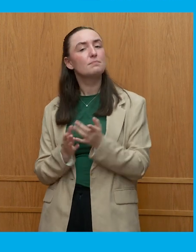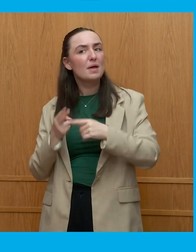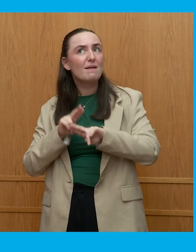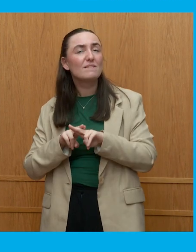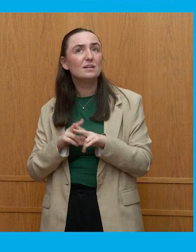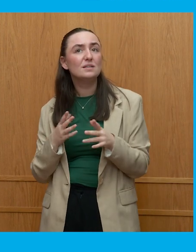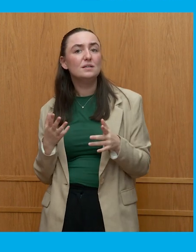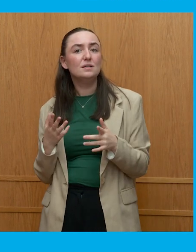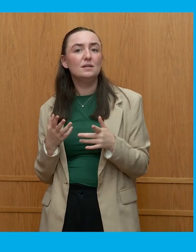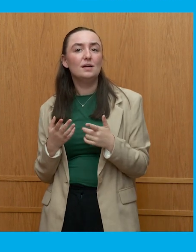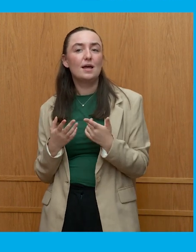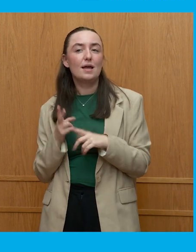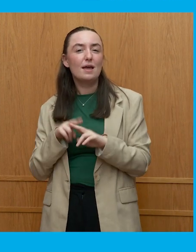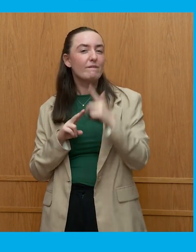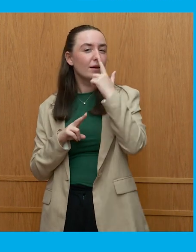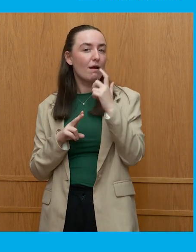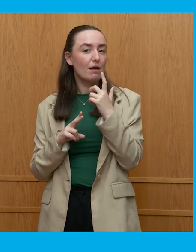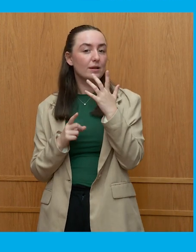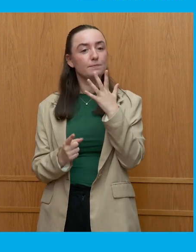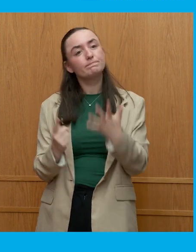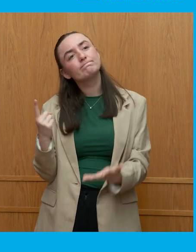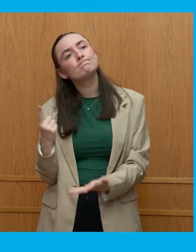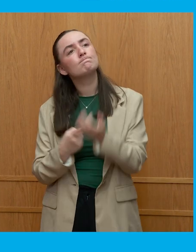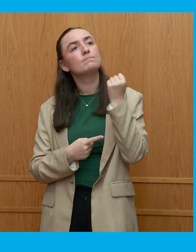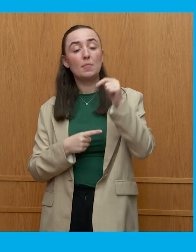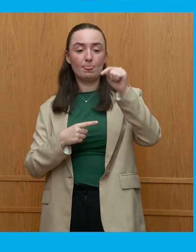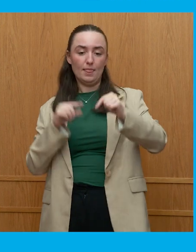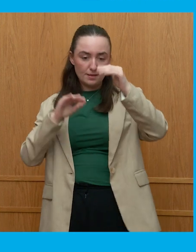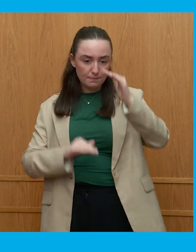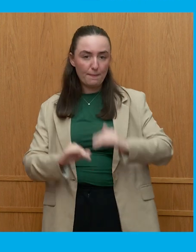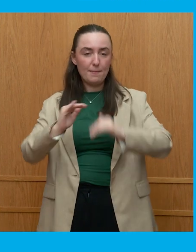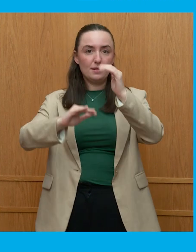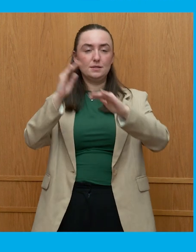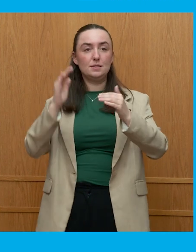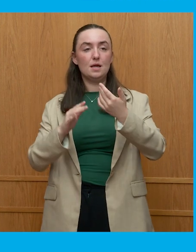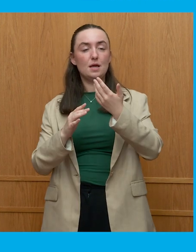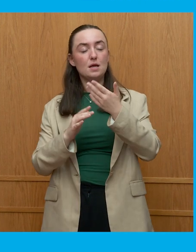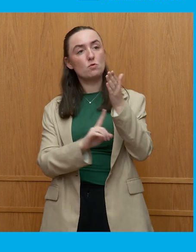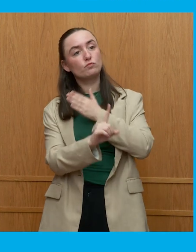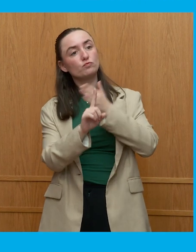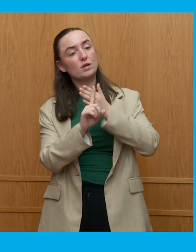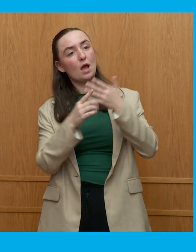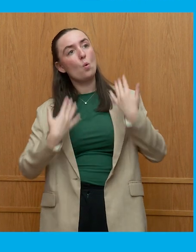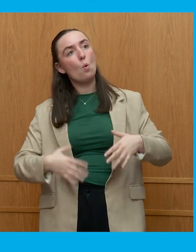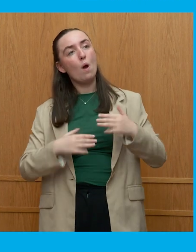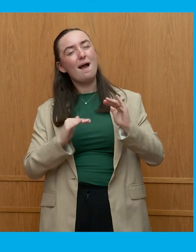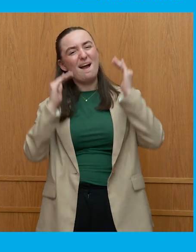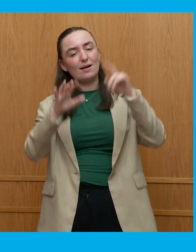if we could get to a point where the building is truly recognised for its quality, then perhaps we